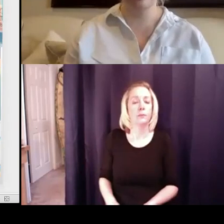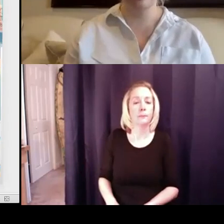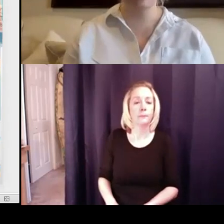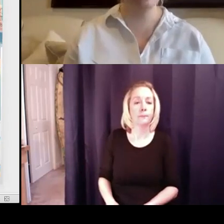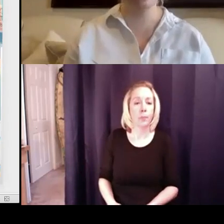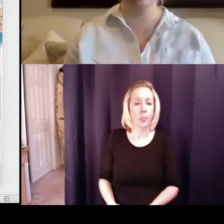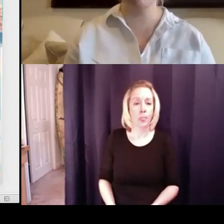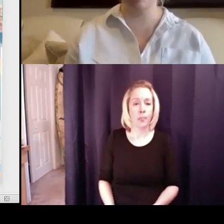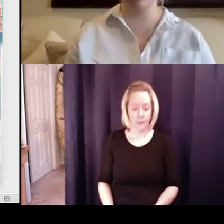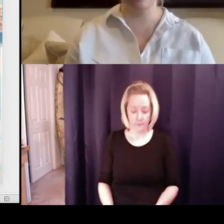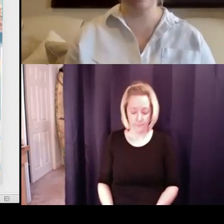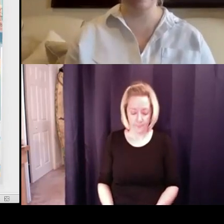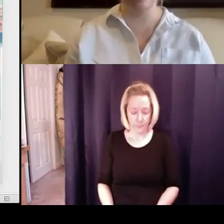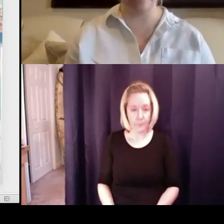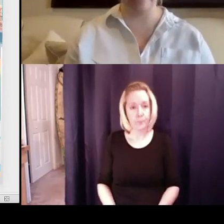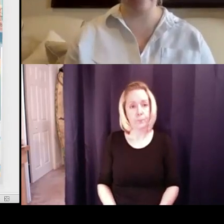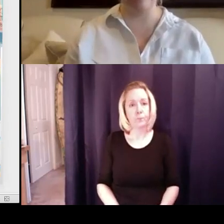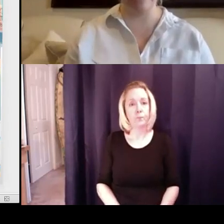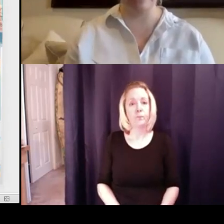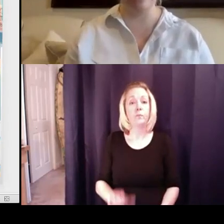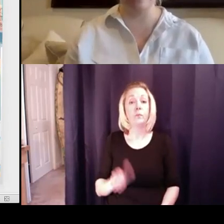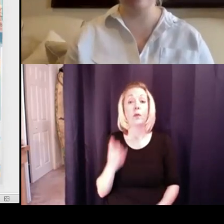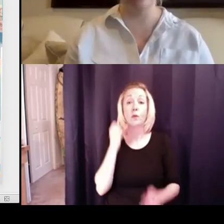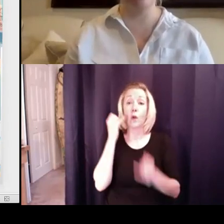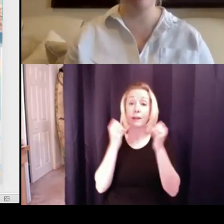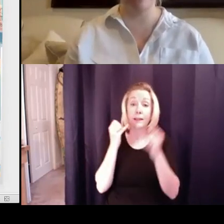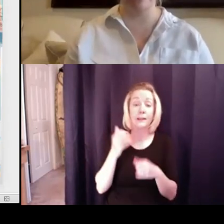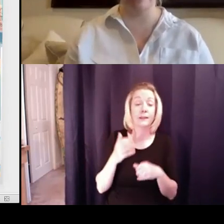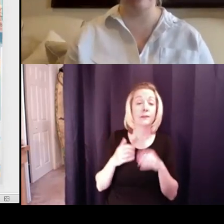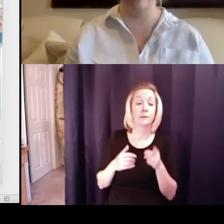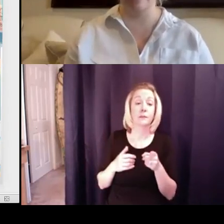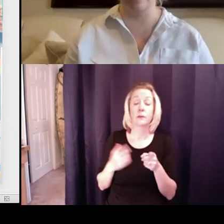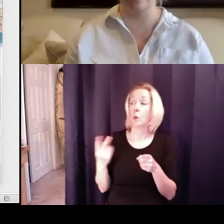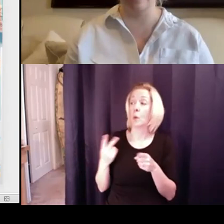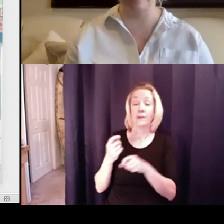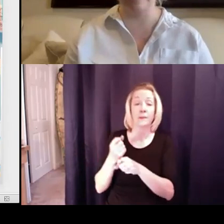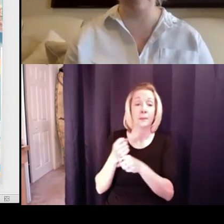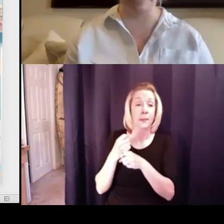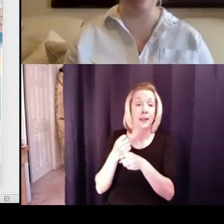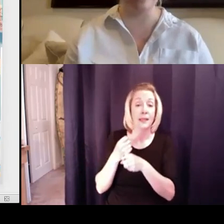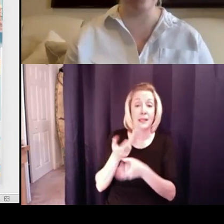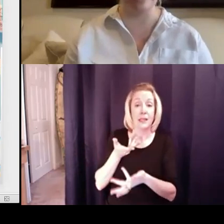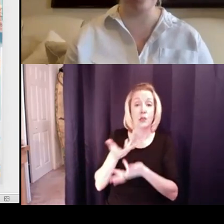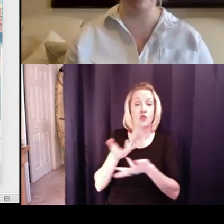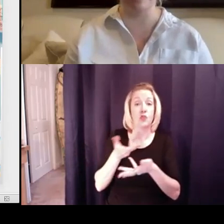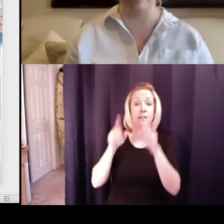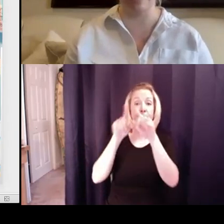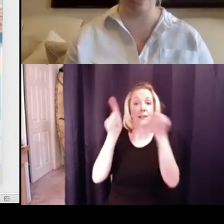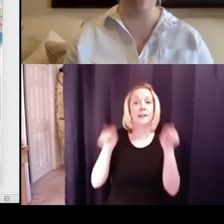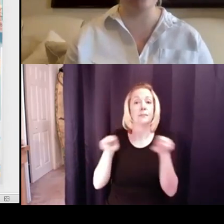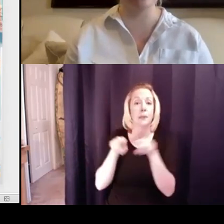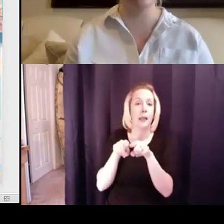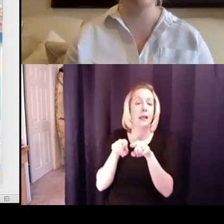my dinosaur. Just some other ideas. My assistant and I have been making interactive displays that we just put outside of